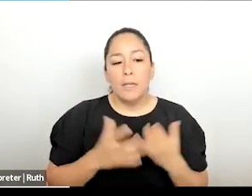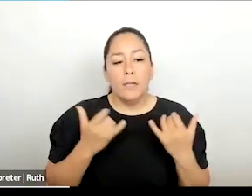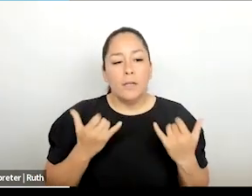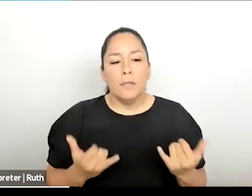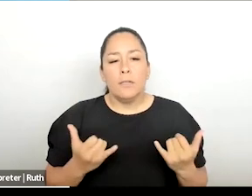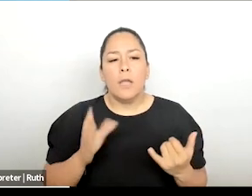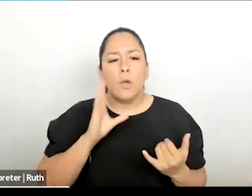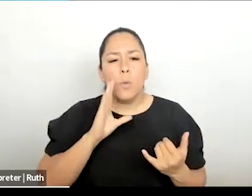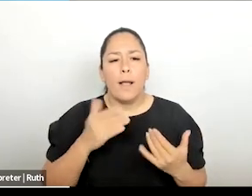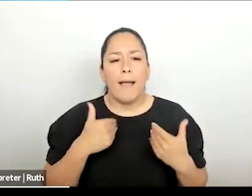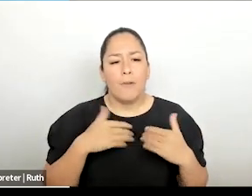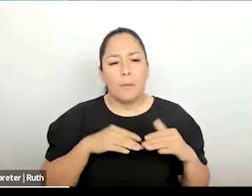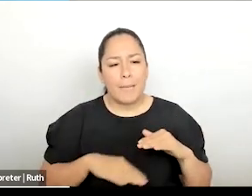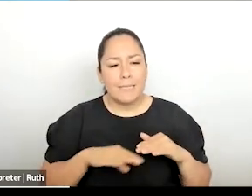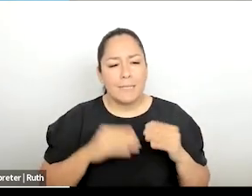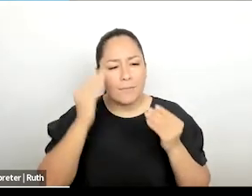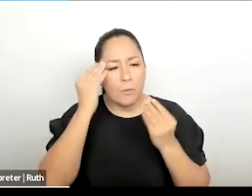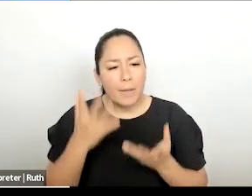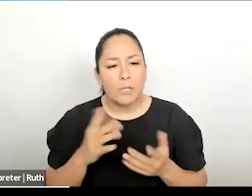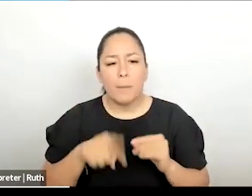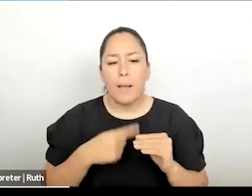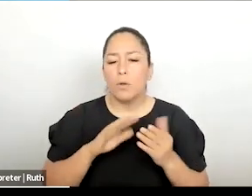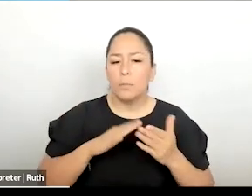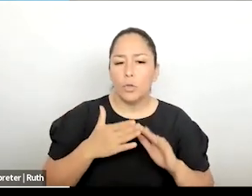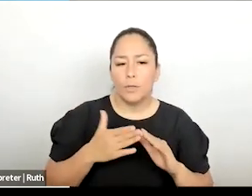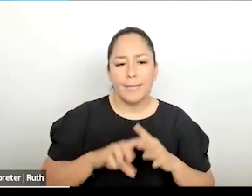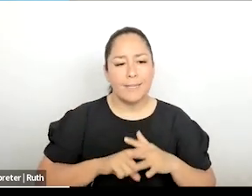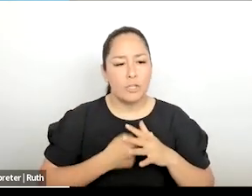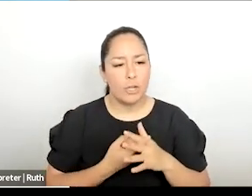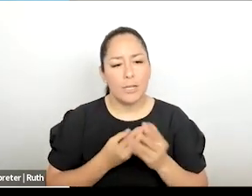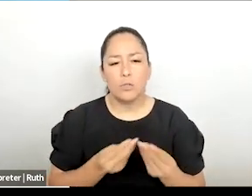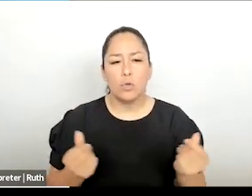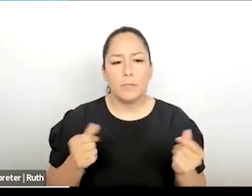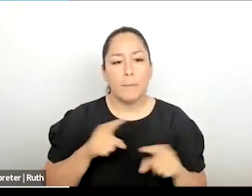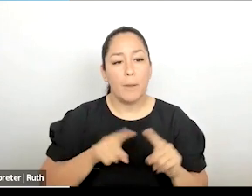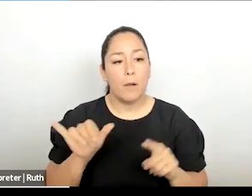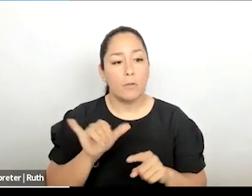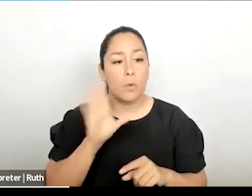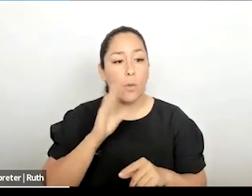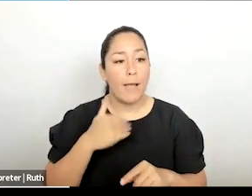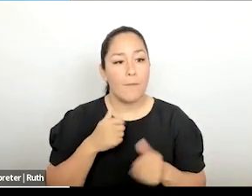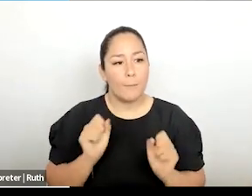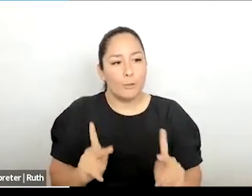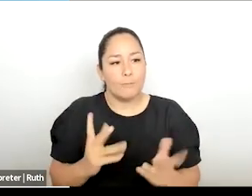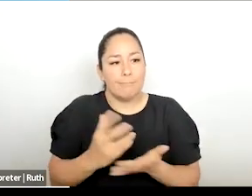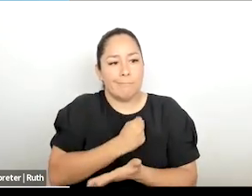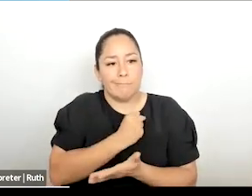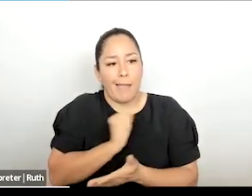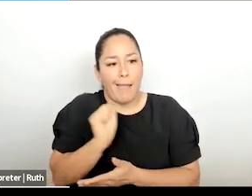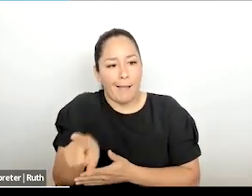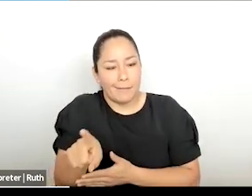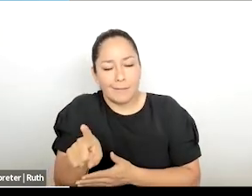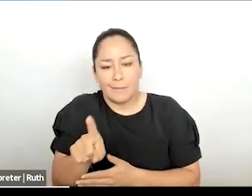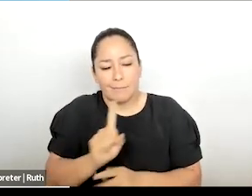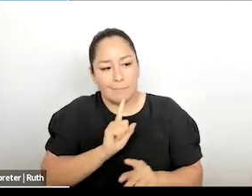get basic information about community-initiated solutions, you're also going to have an opportunity to ask questions that will be helpful